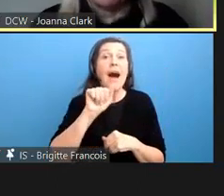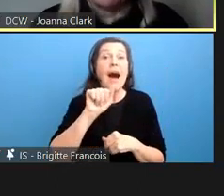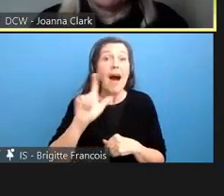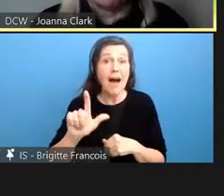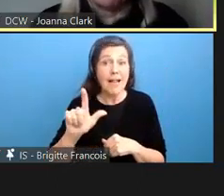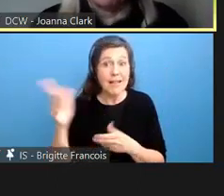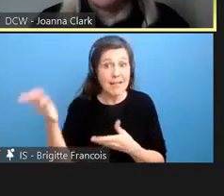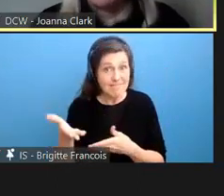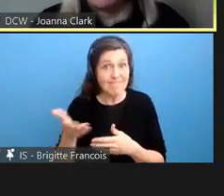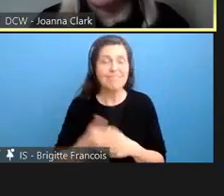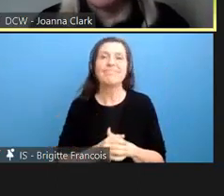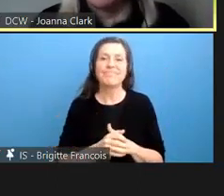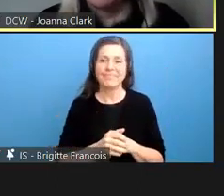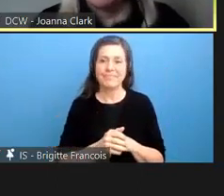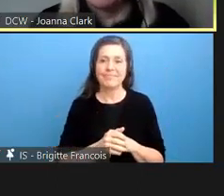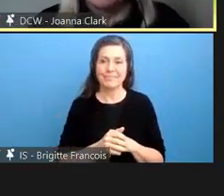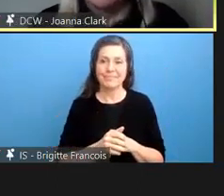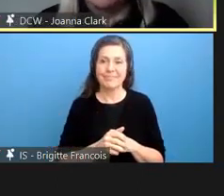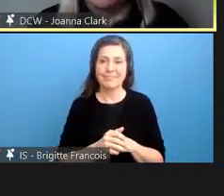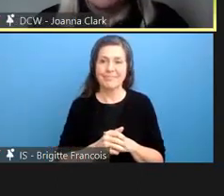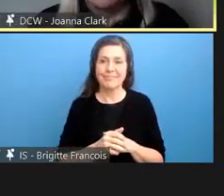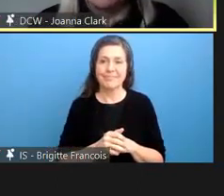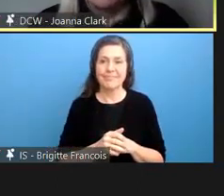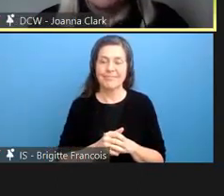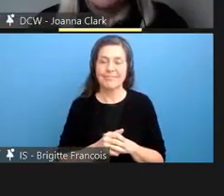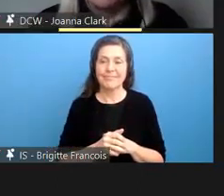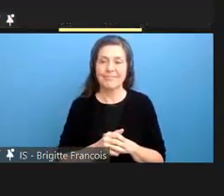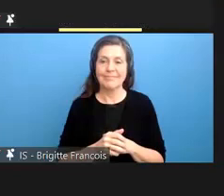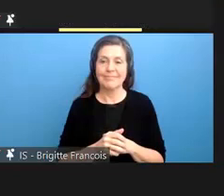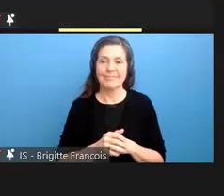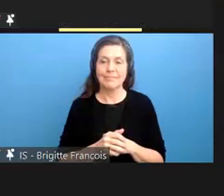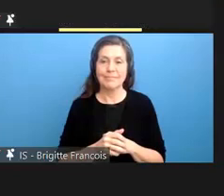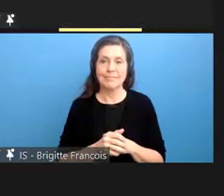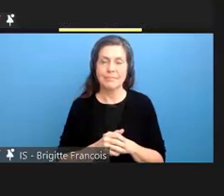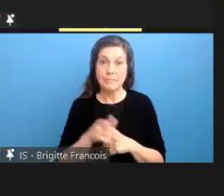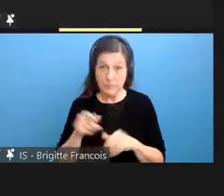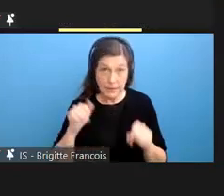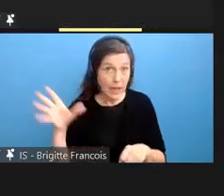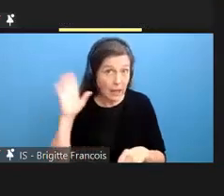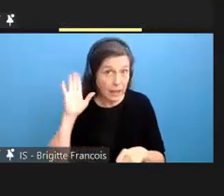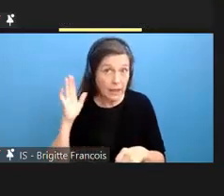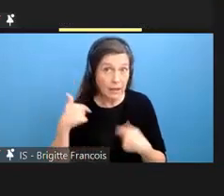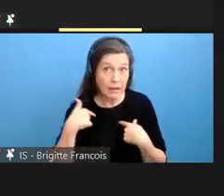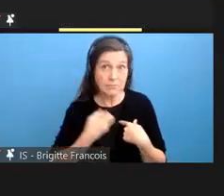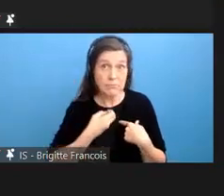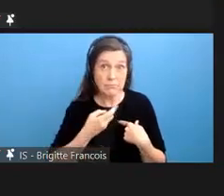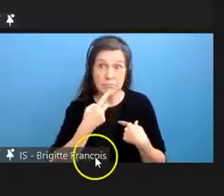to feedback first? Thank you. Can I just check that you can hear me?